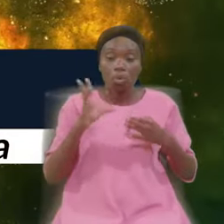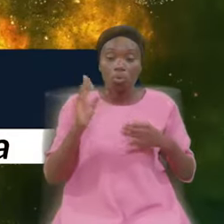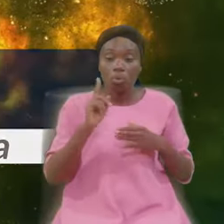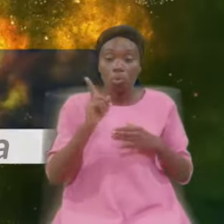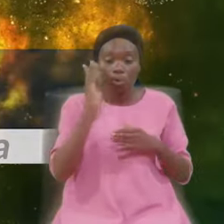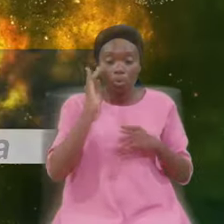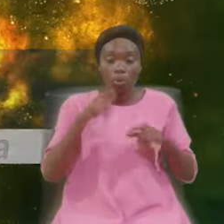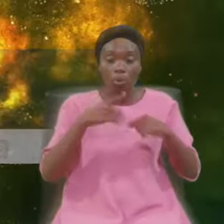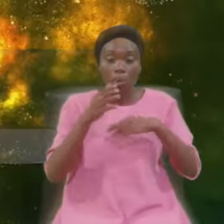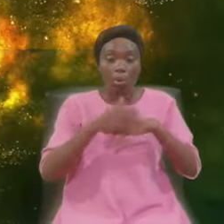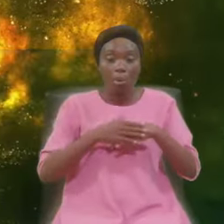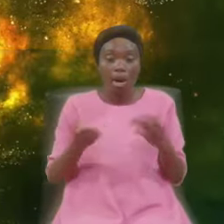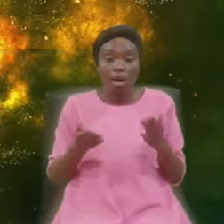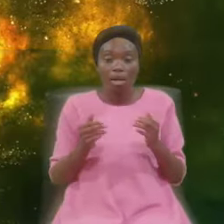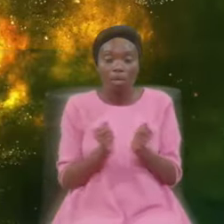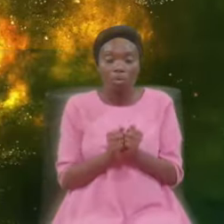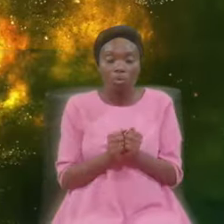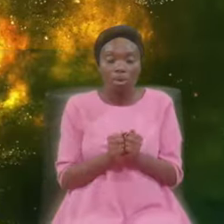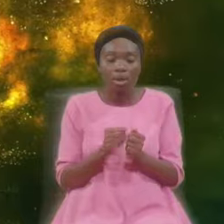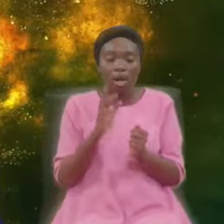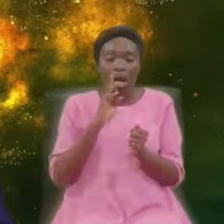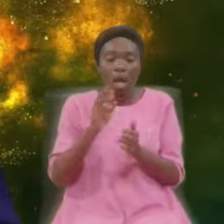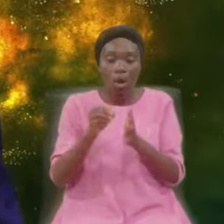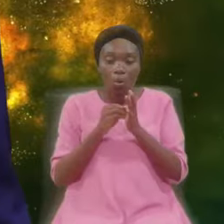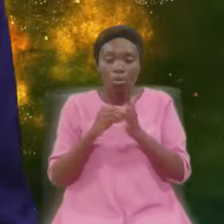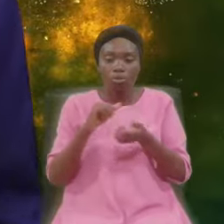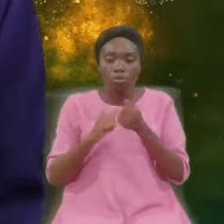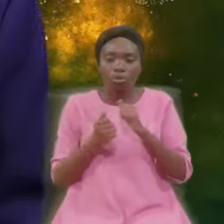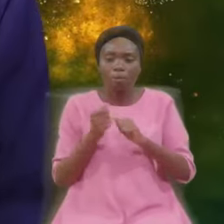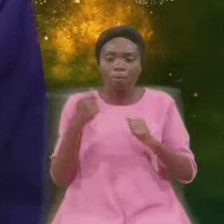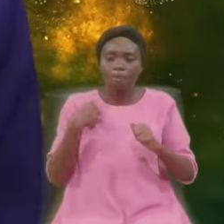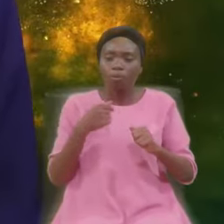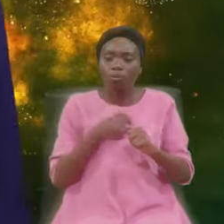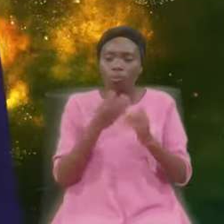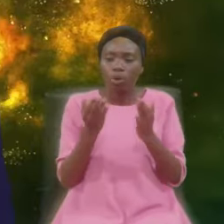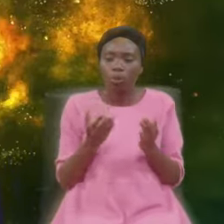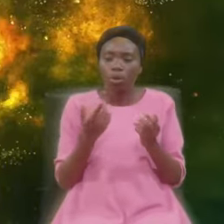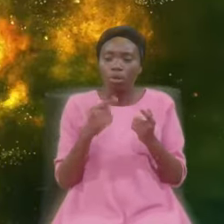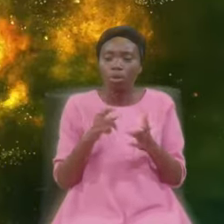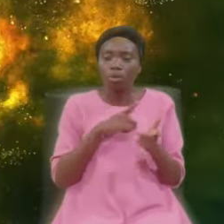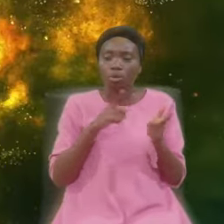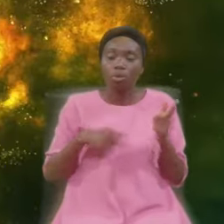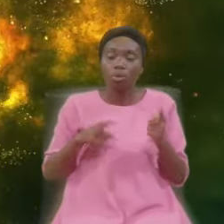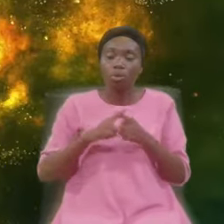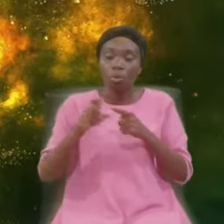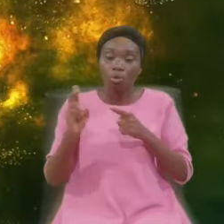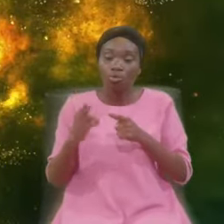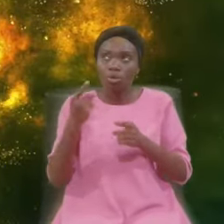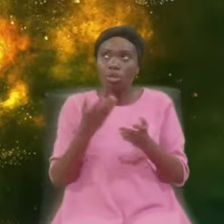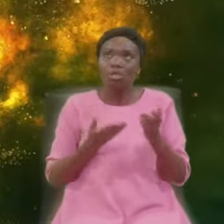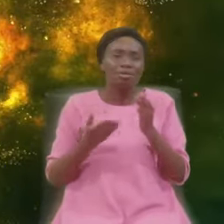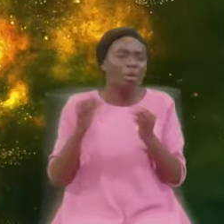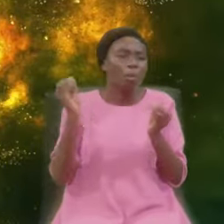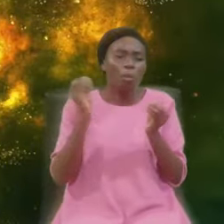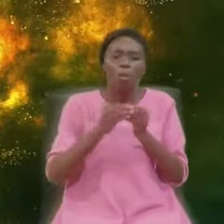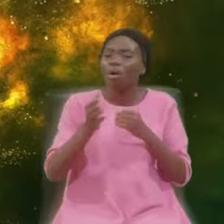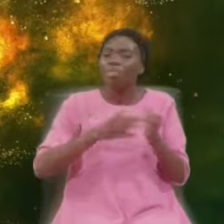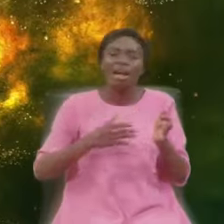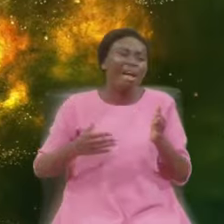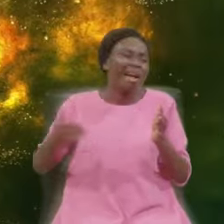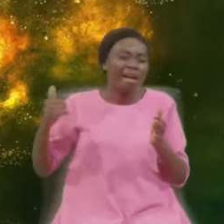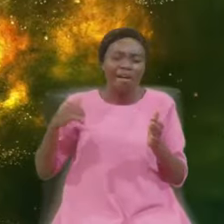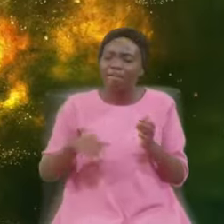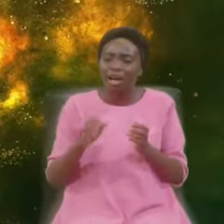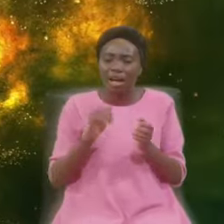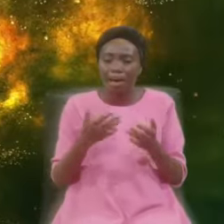the touch of the Lord tonight. We want the Lord to use his servant more than ever before. We want